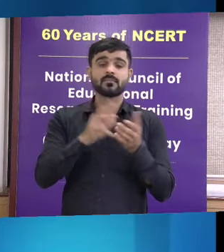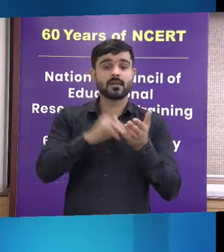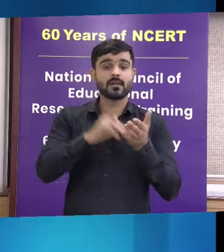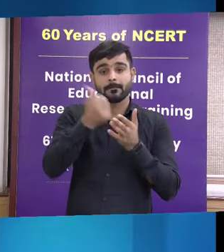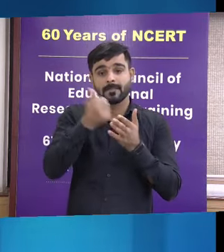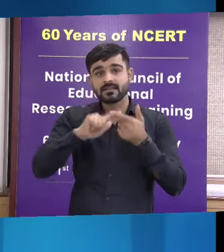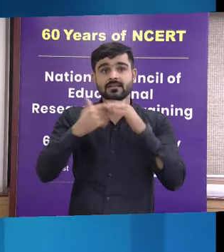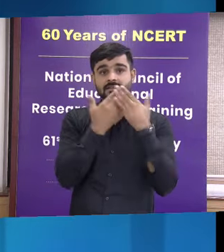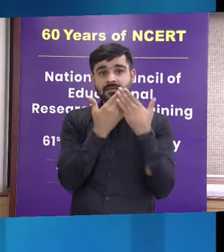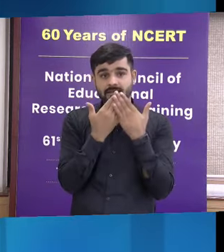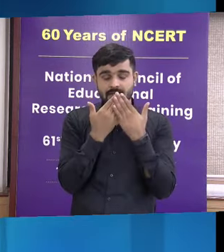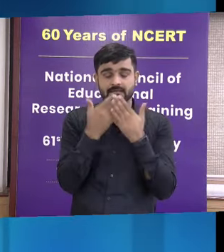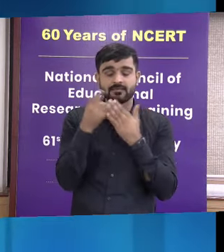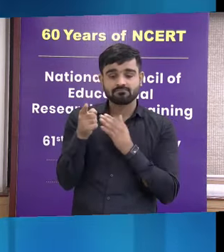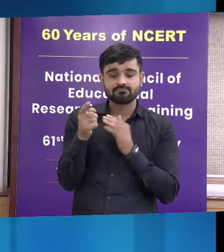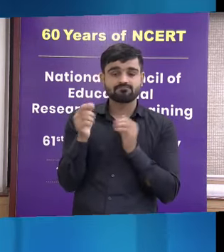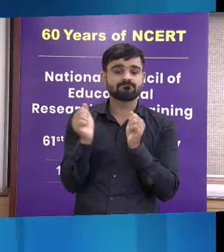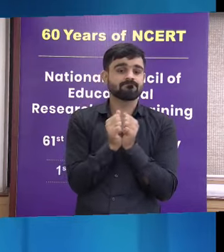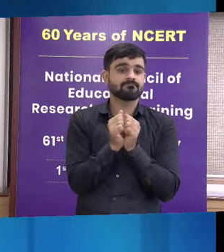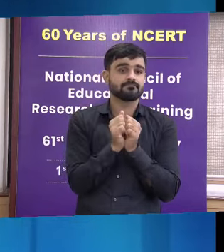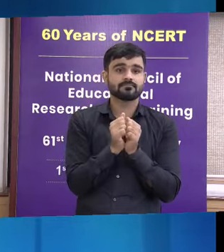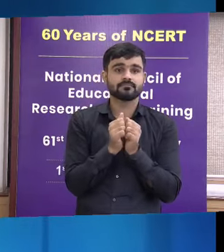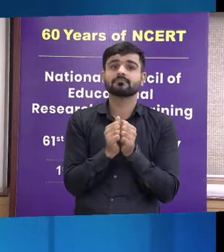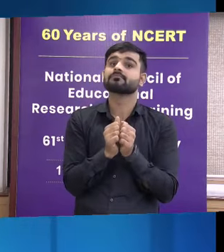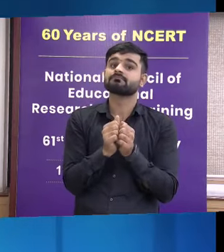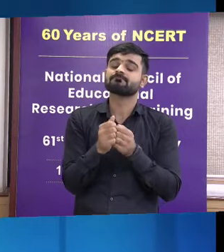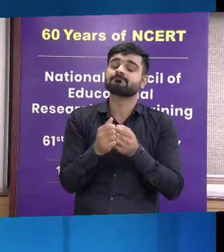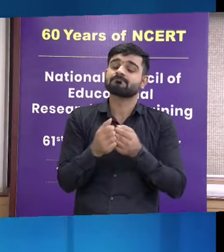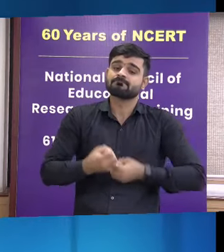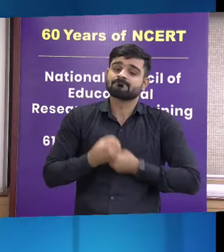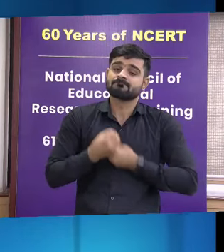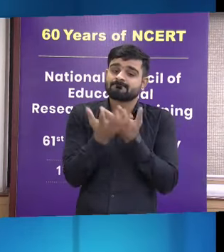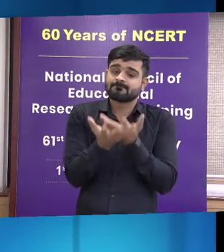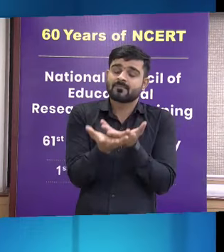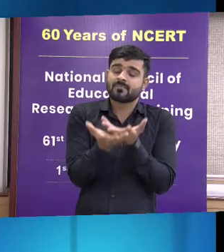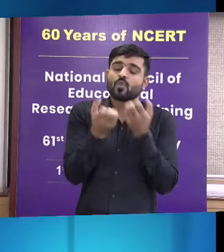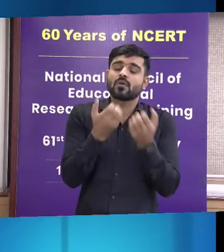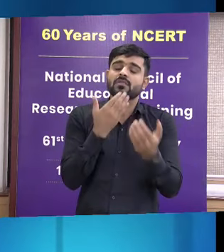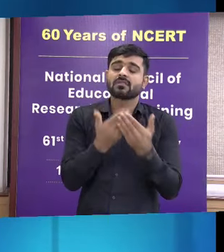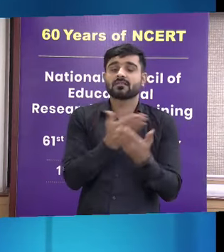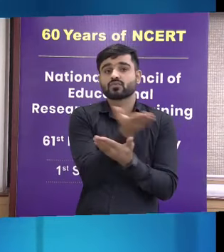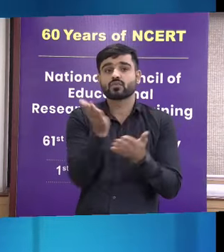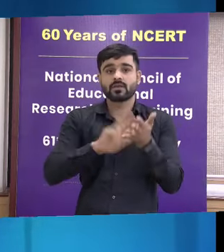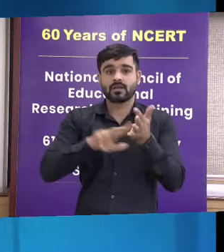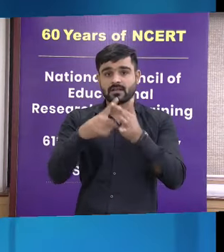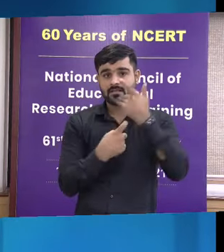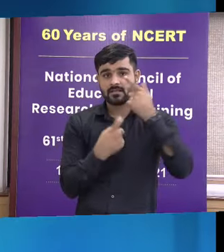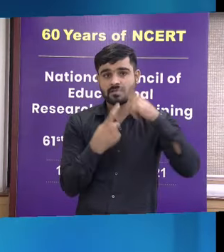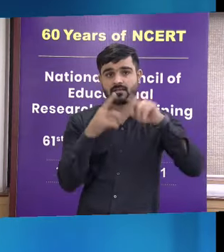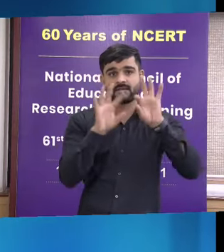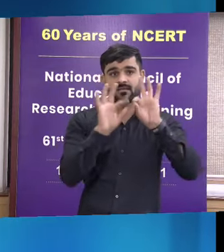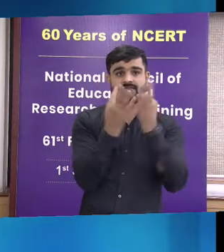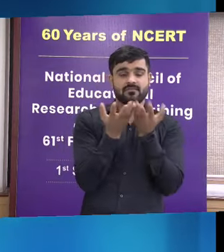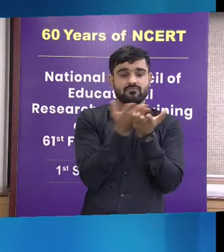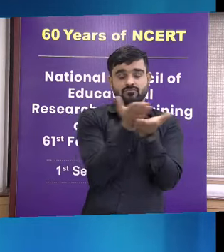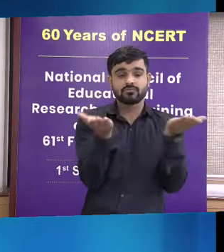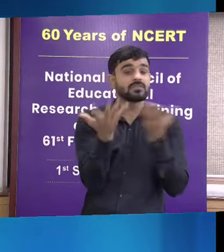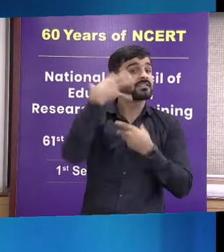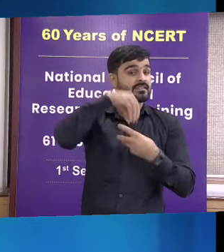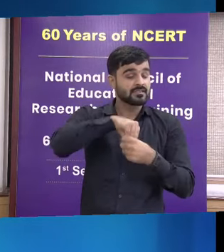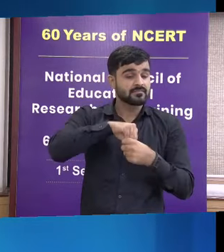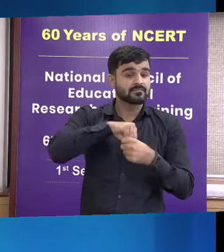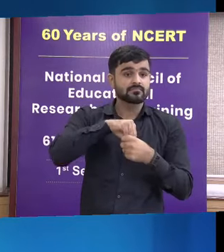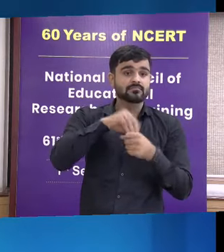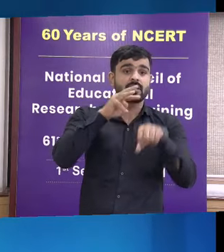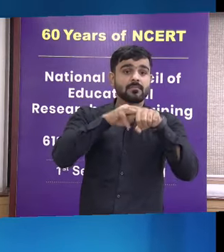Education, Government of India, I express my warm greeting to NCERT family, the members